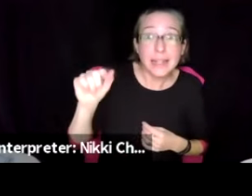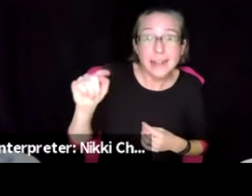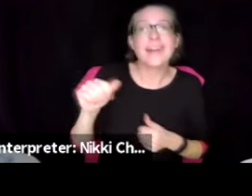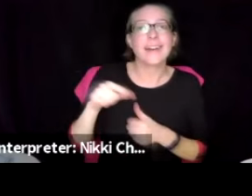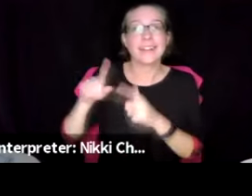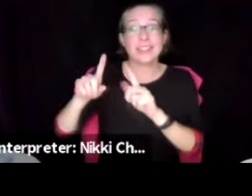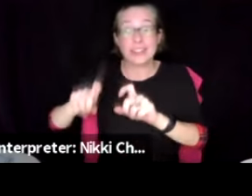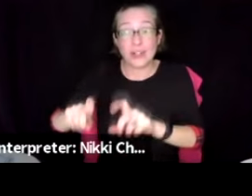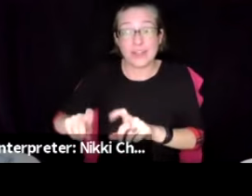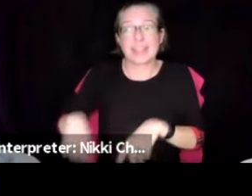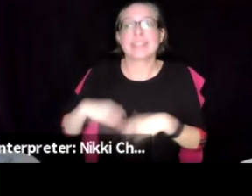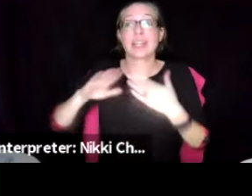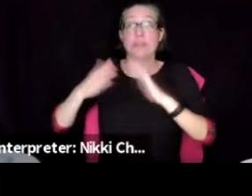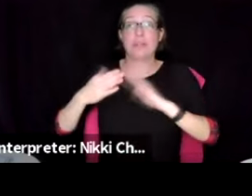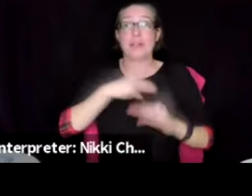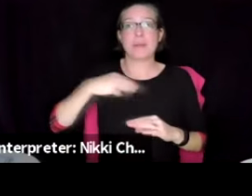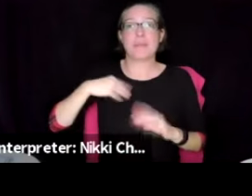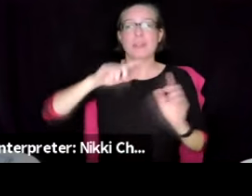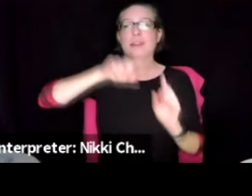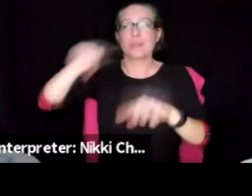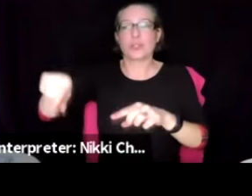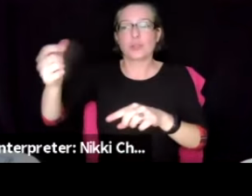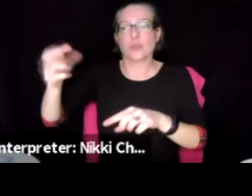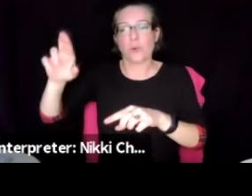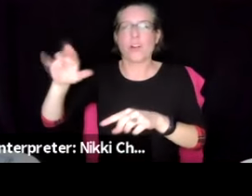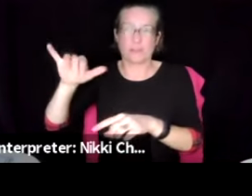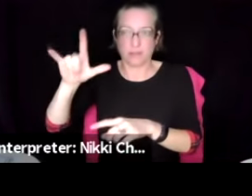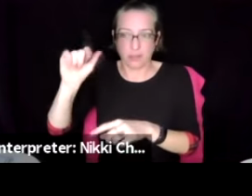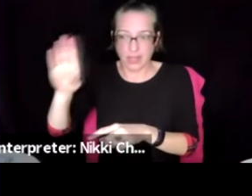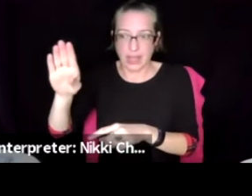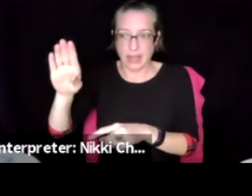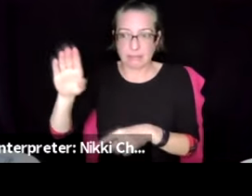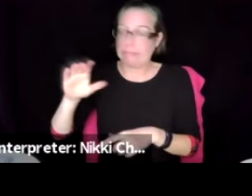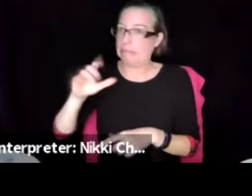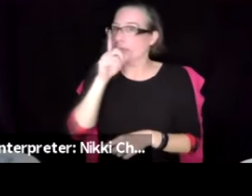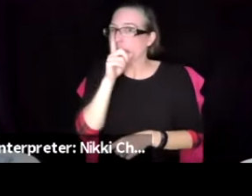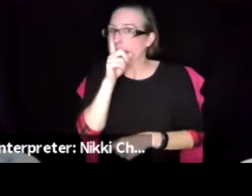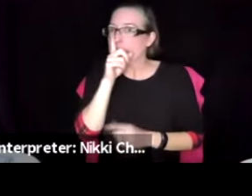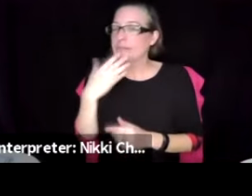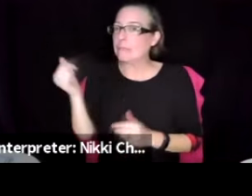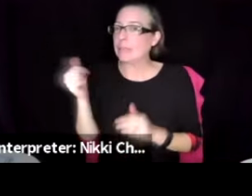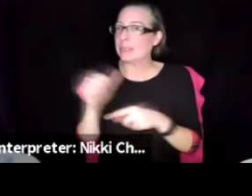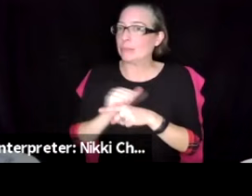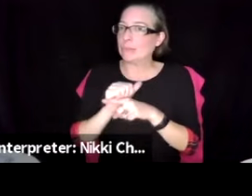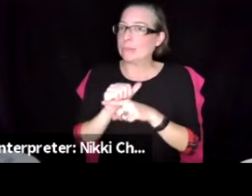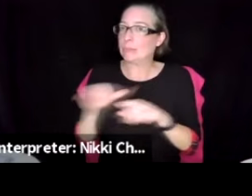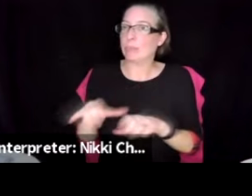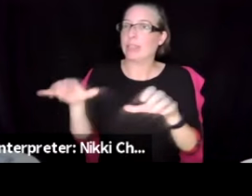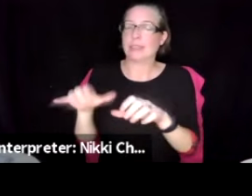members coming to you or the lab. Doesn't mean that that's a best practice.